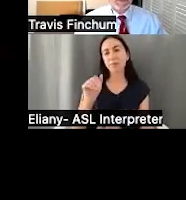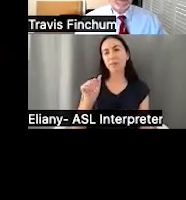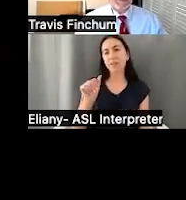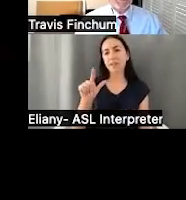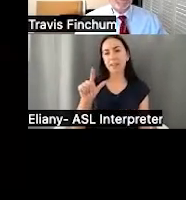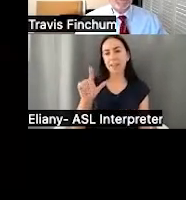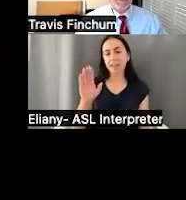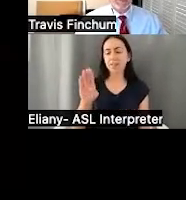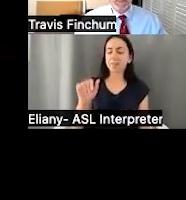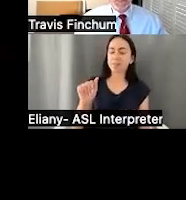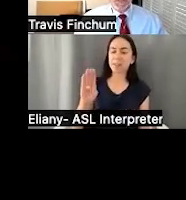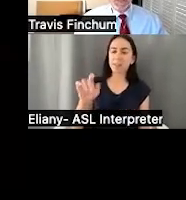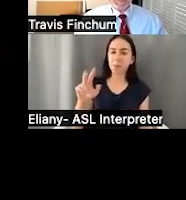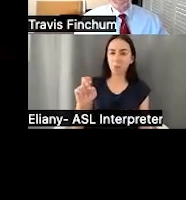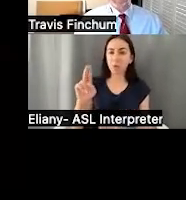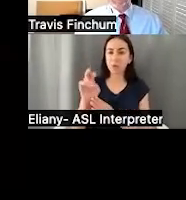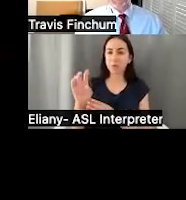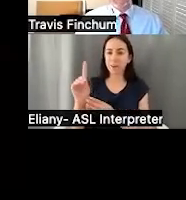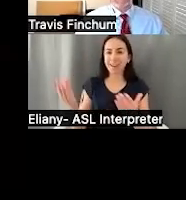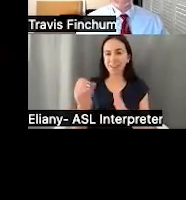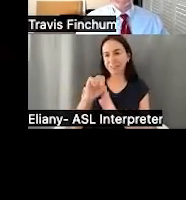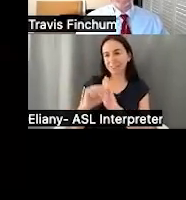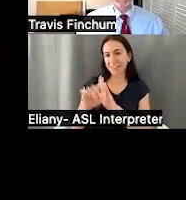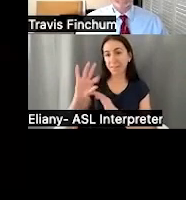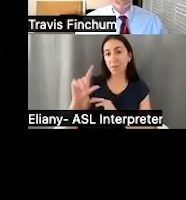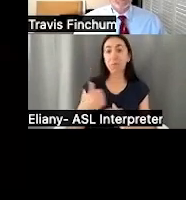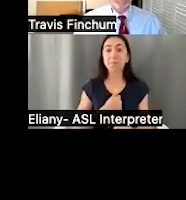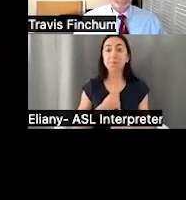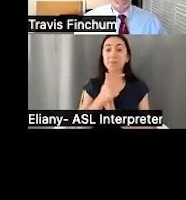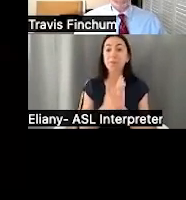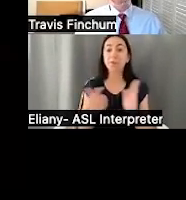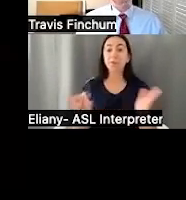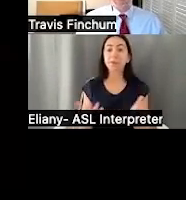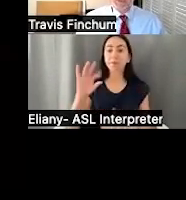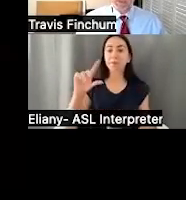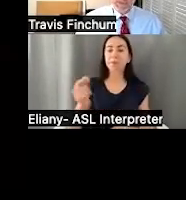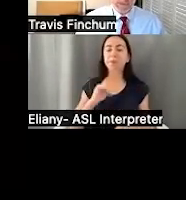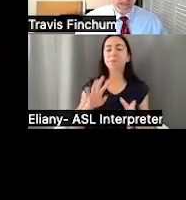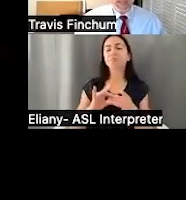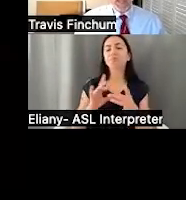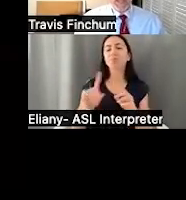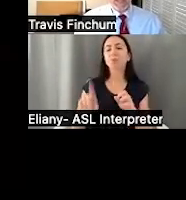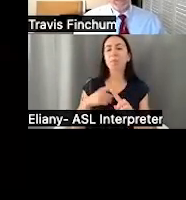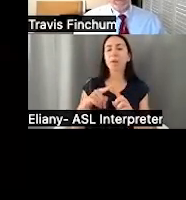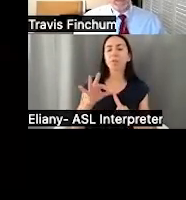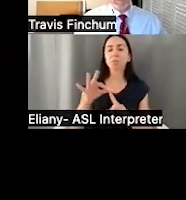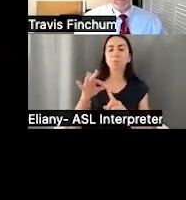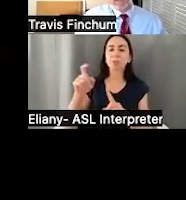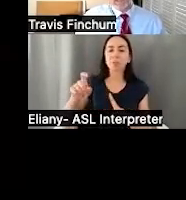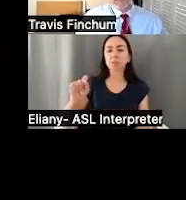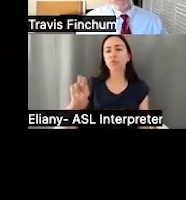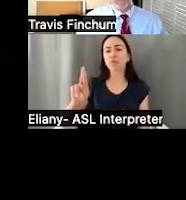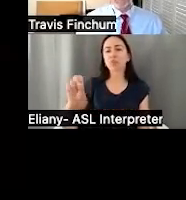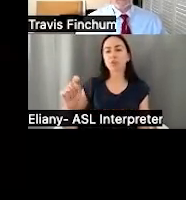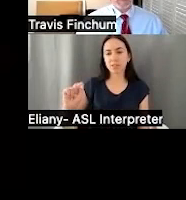and here in the state of Florida. As an attorney in Florida, we're going to be talking about special needs trusts, and I'm going to